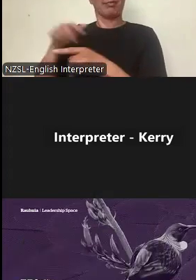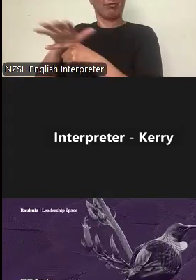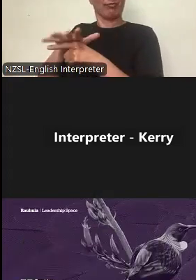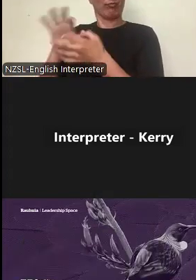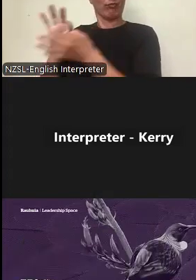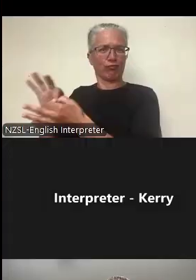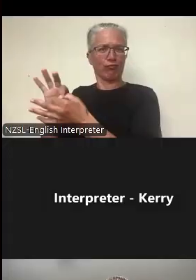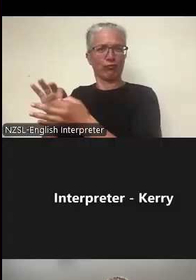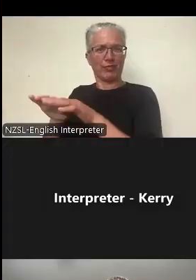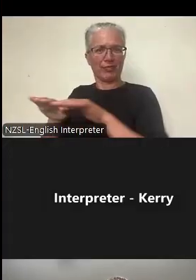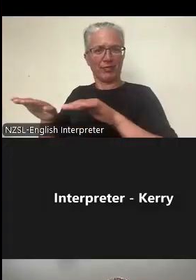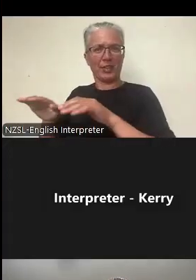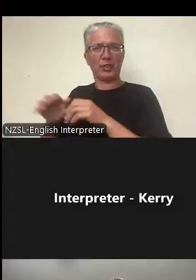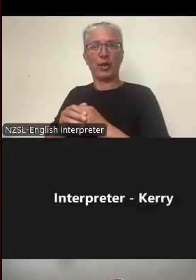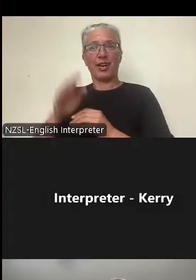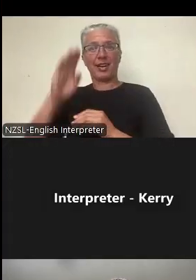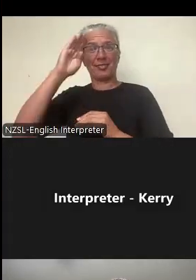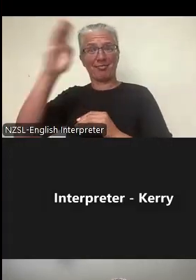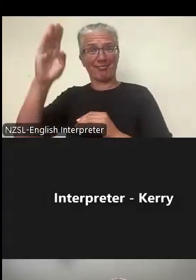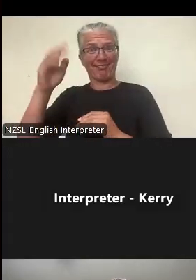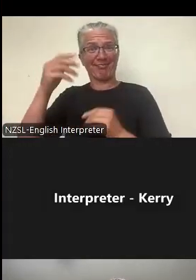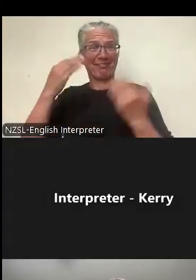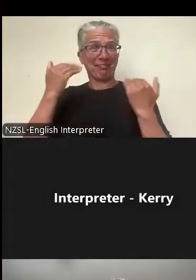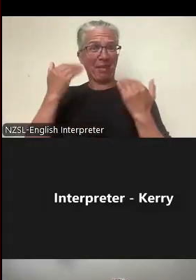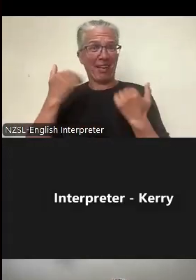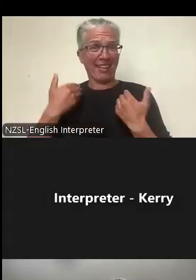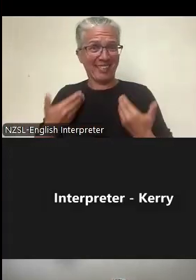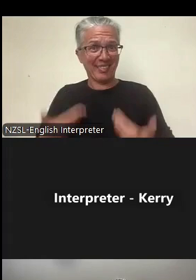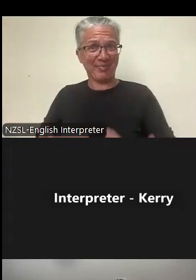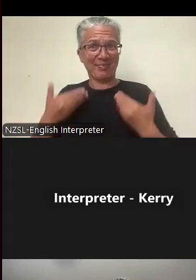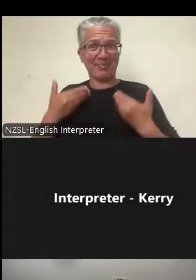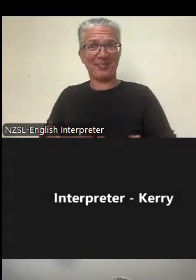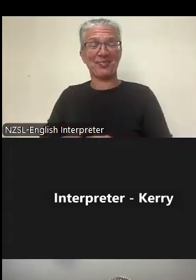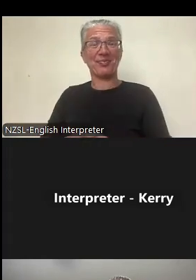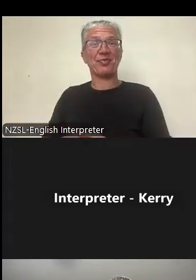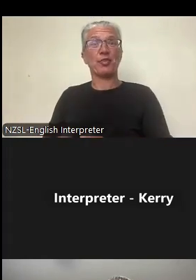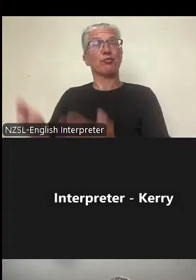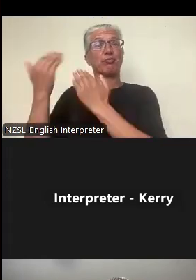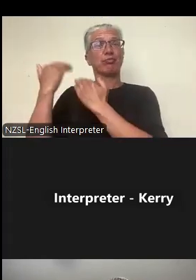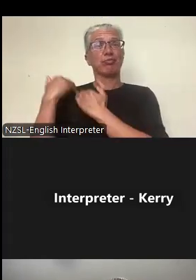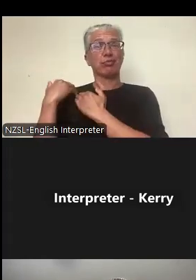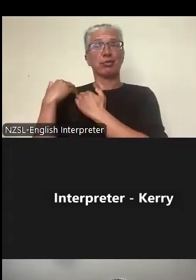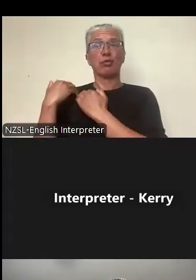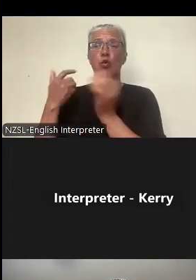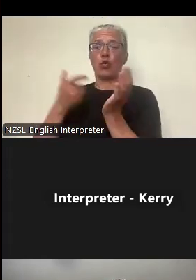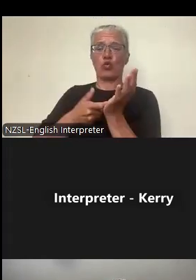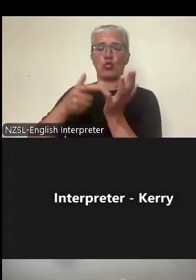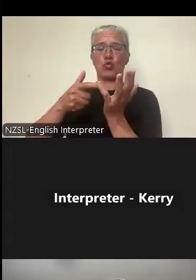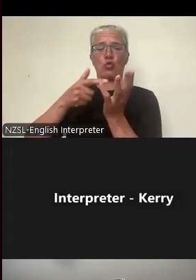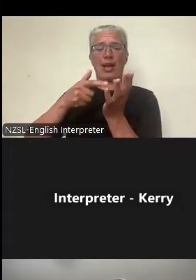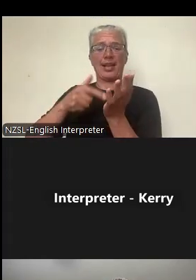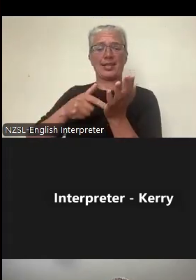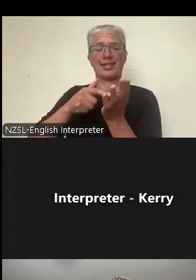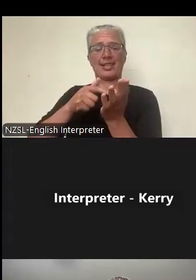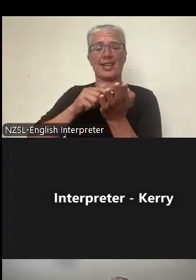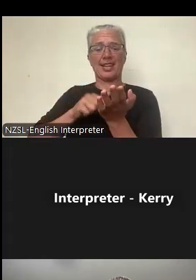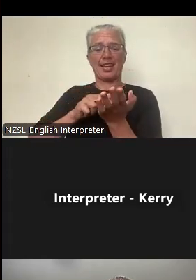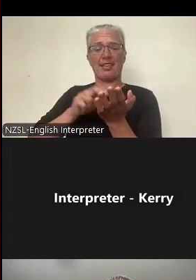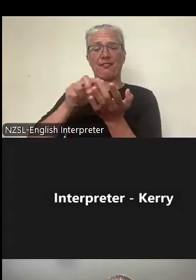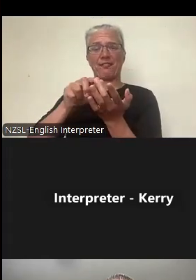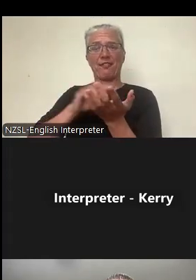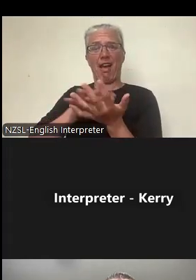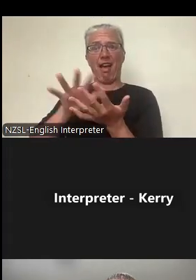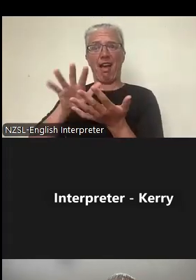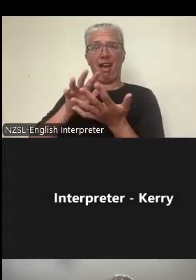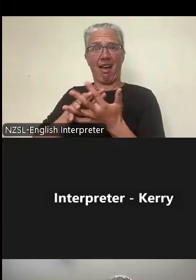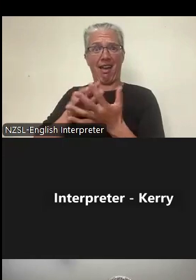mana whenua ngā mihi kia koutou. Ko hau tumuaki o Te Kura o Ruatanewha, Kaiapoi North School, ko Jason